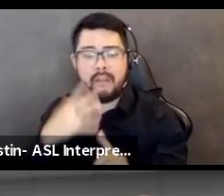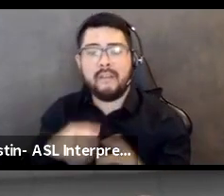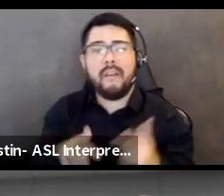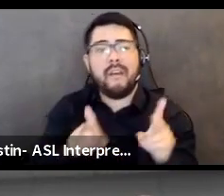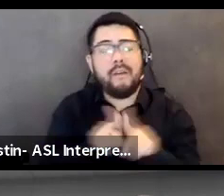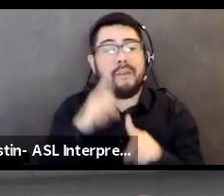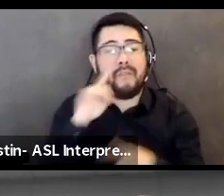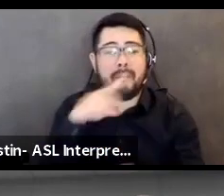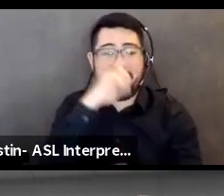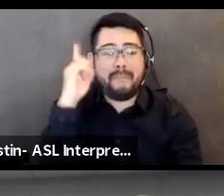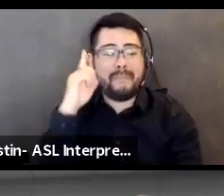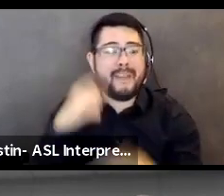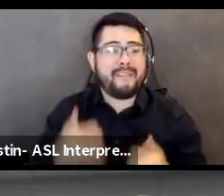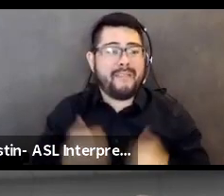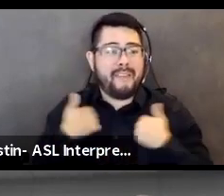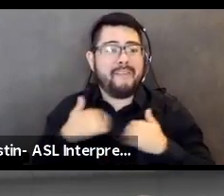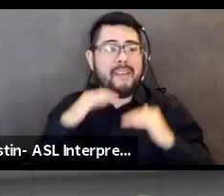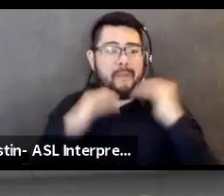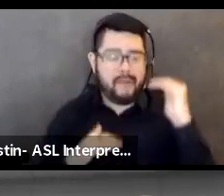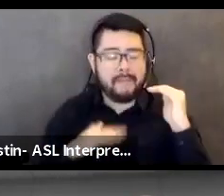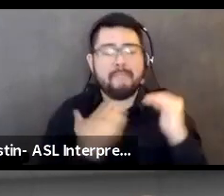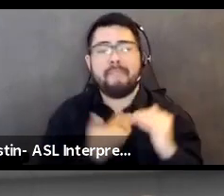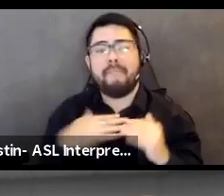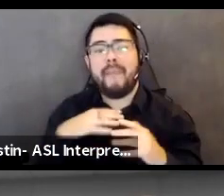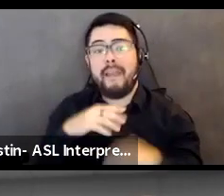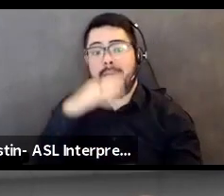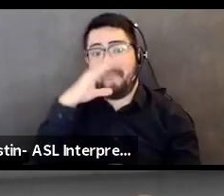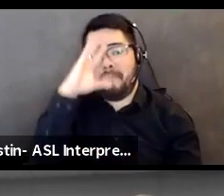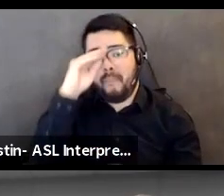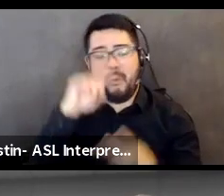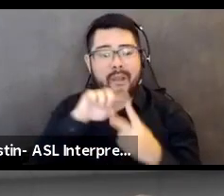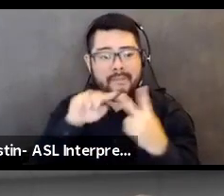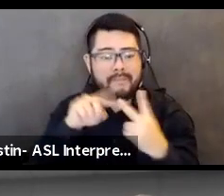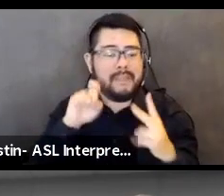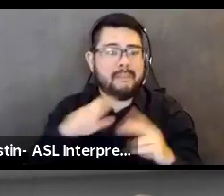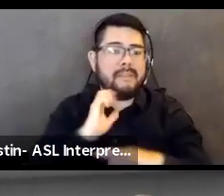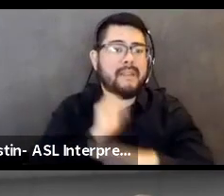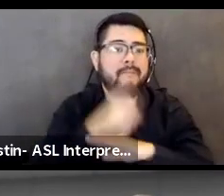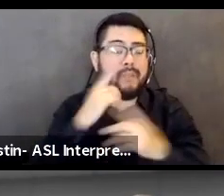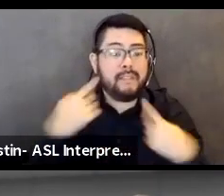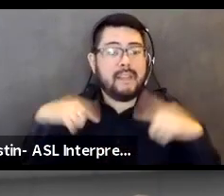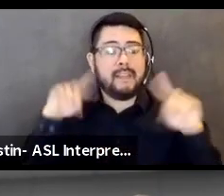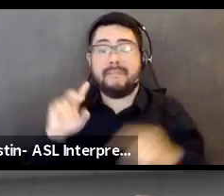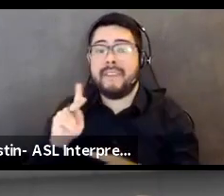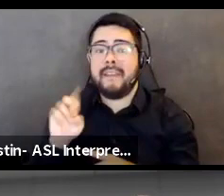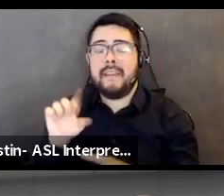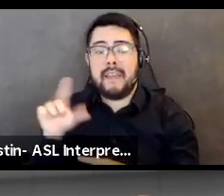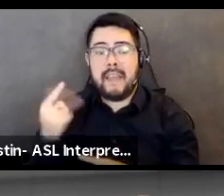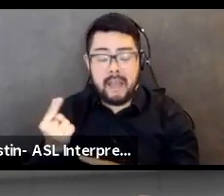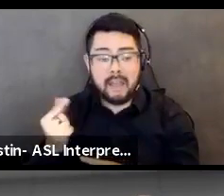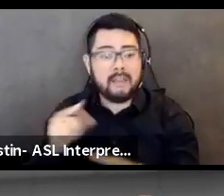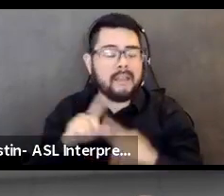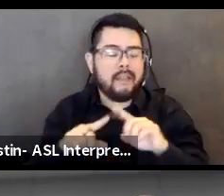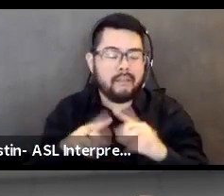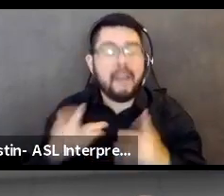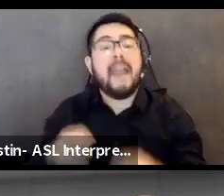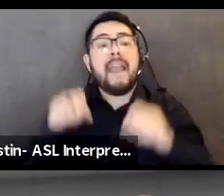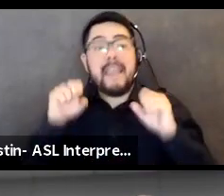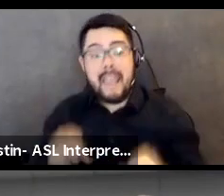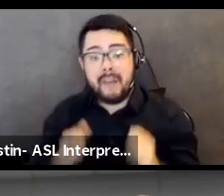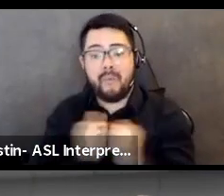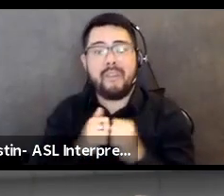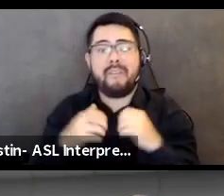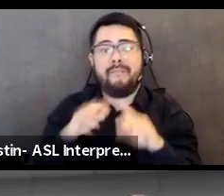equity my sons need to be set up for success kellogg cannot do that with attic kellogg can do that with adequate facilities and